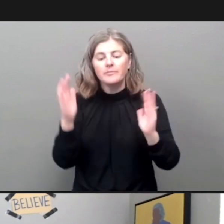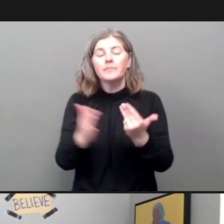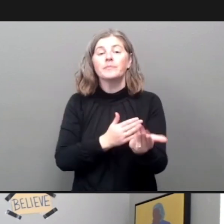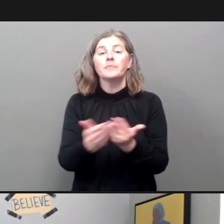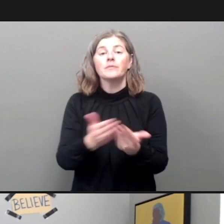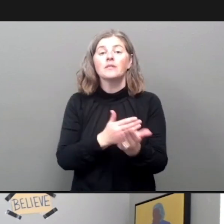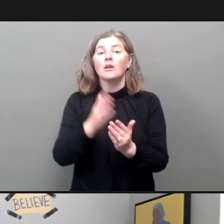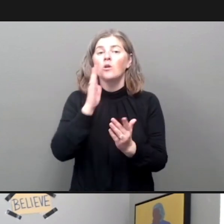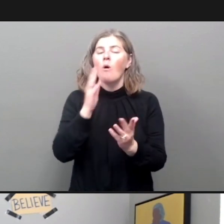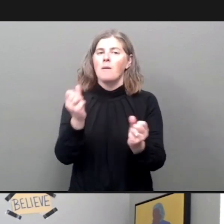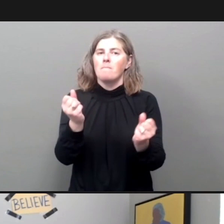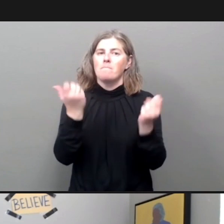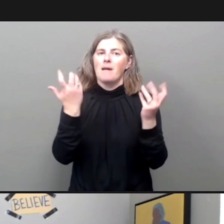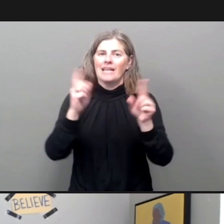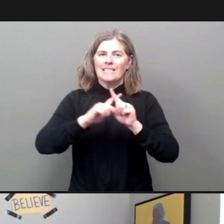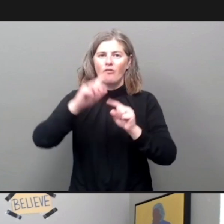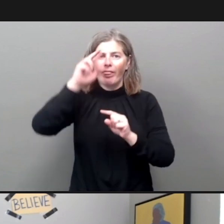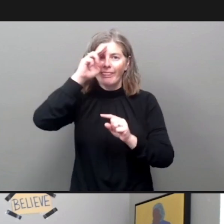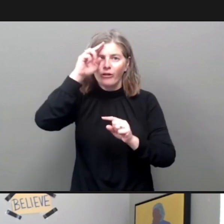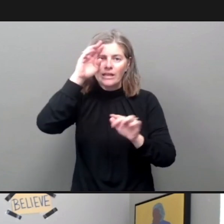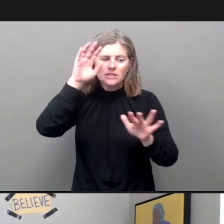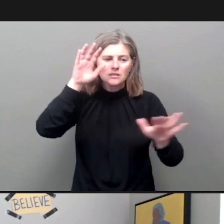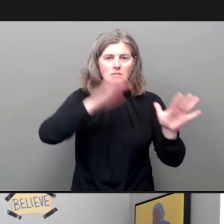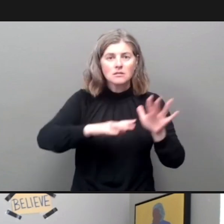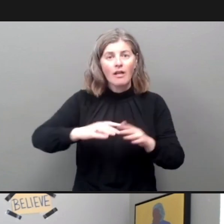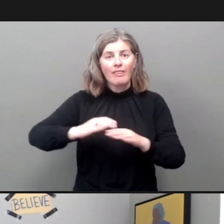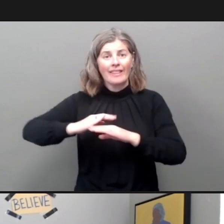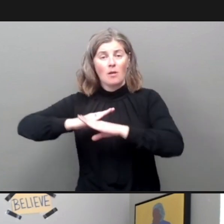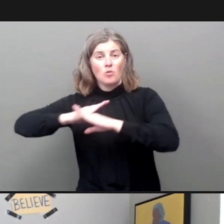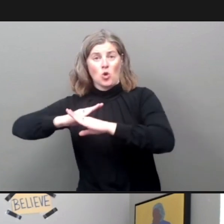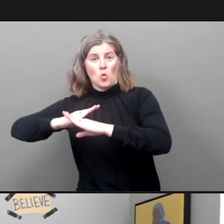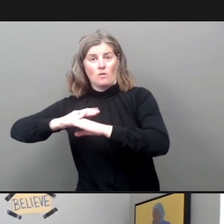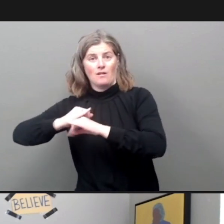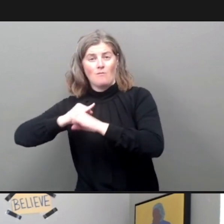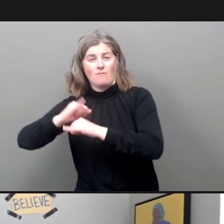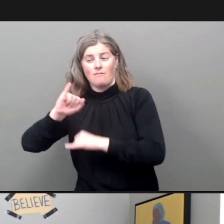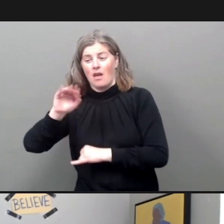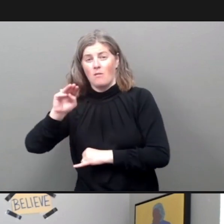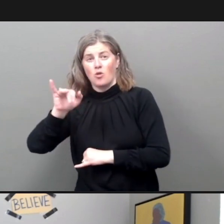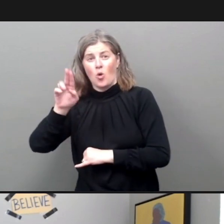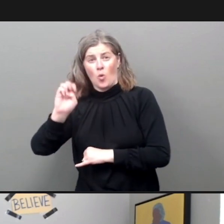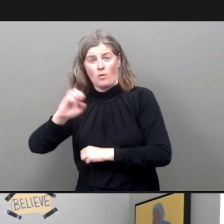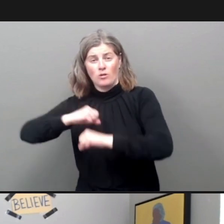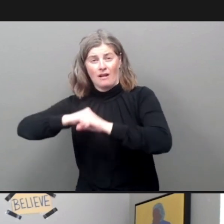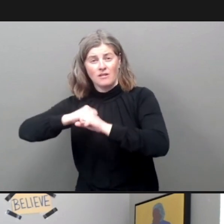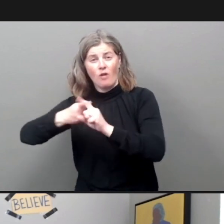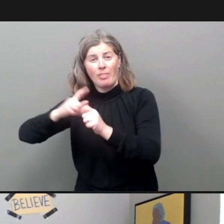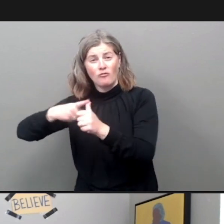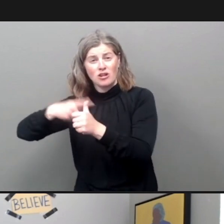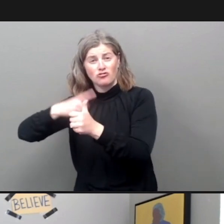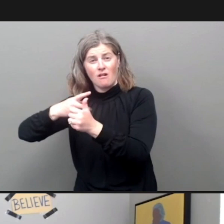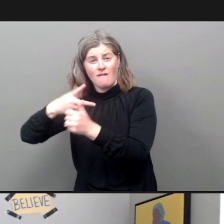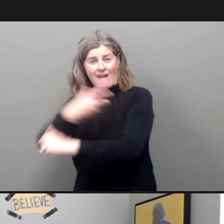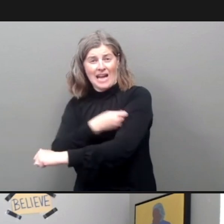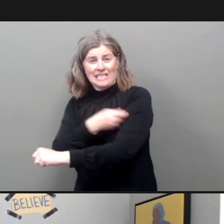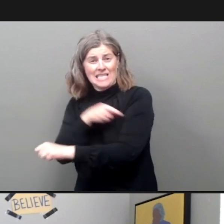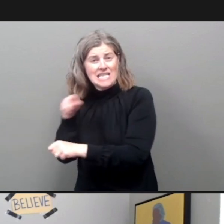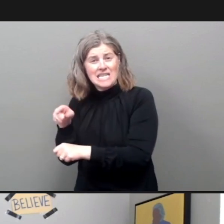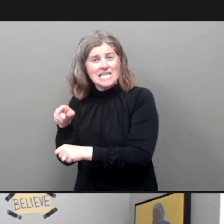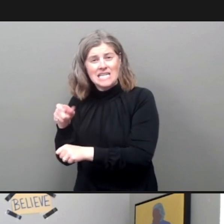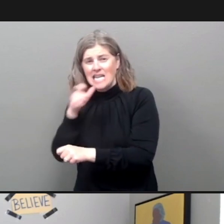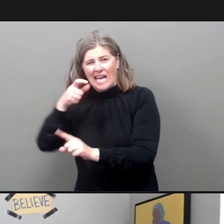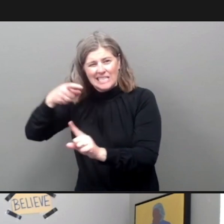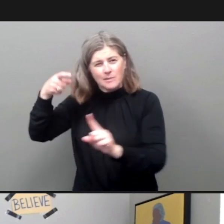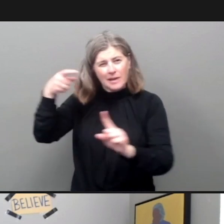a bunch of different theories. One is that the immune protection afforded by the original vaccine isn't quite as specific